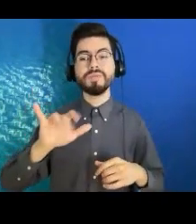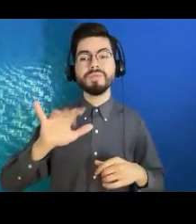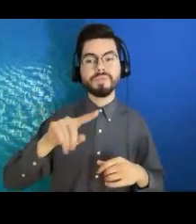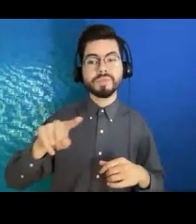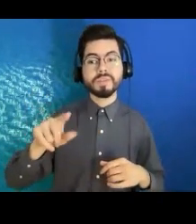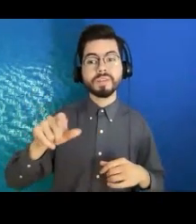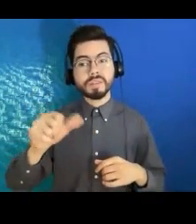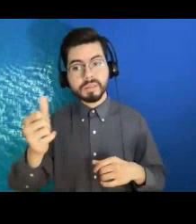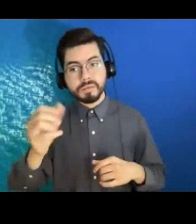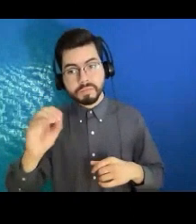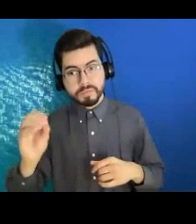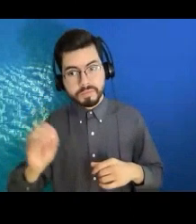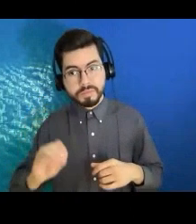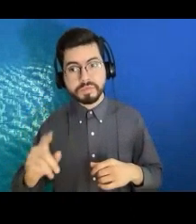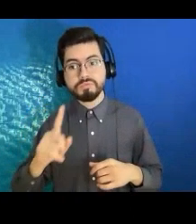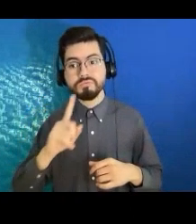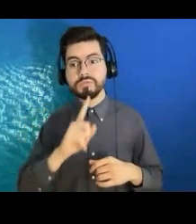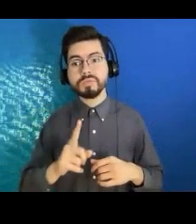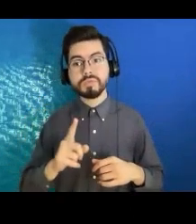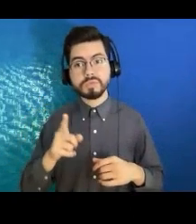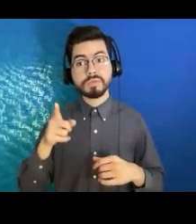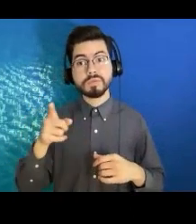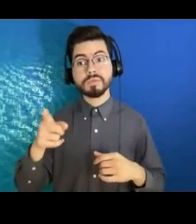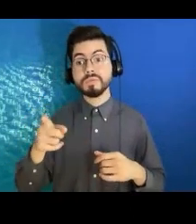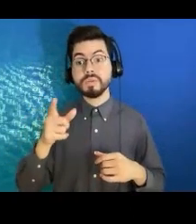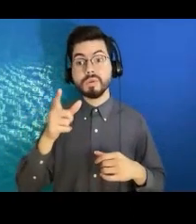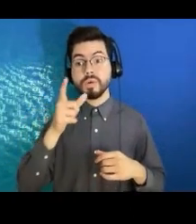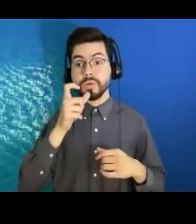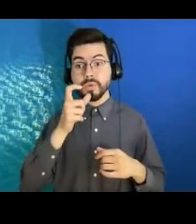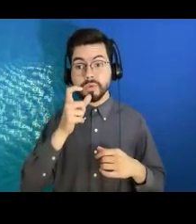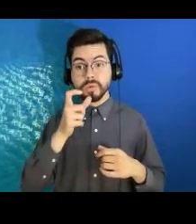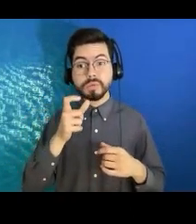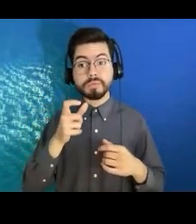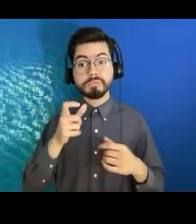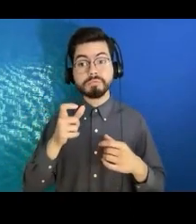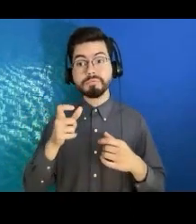is completely manipulated by buffalo.